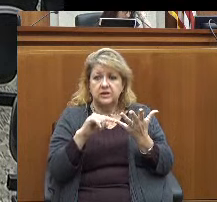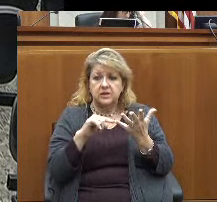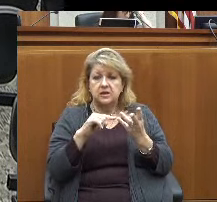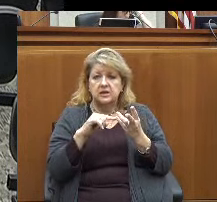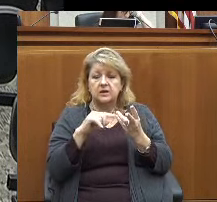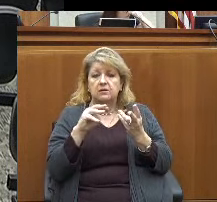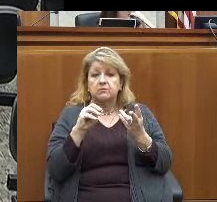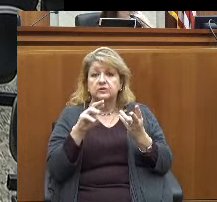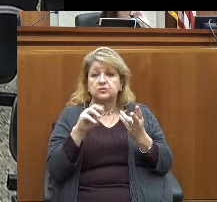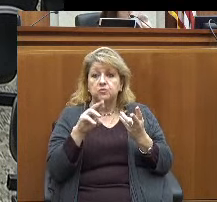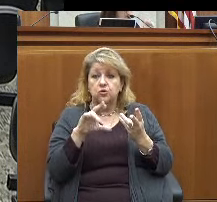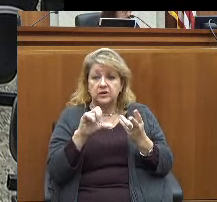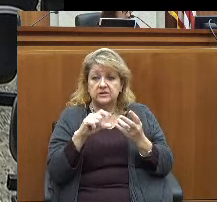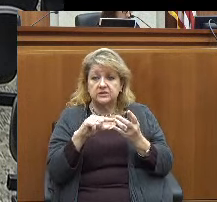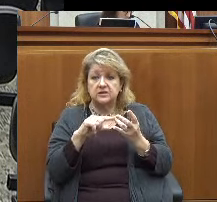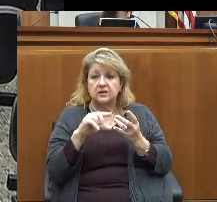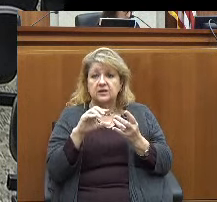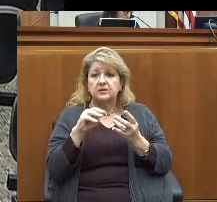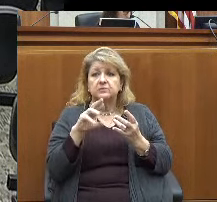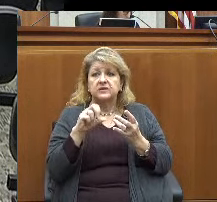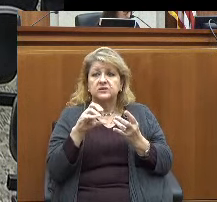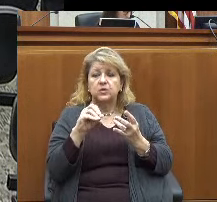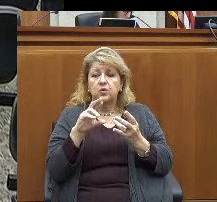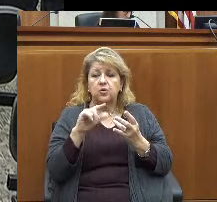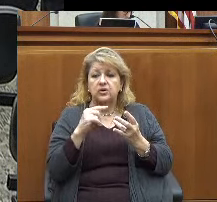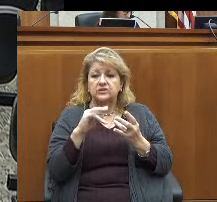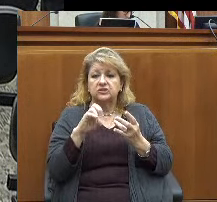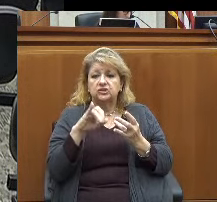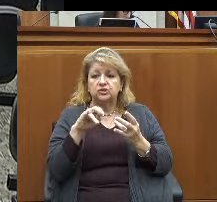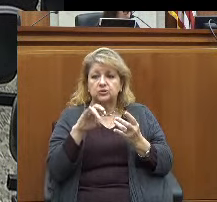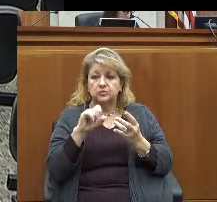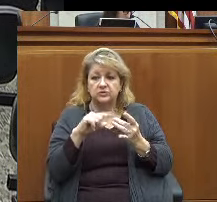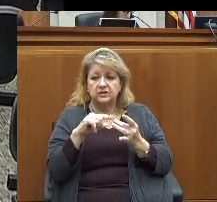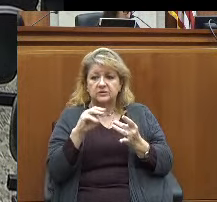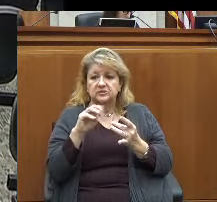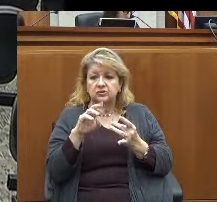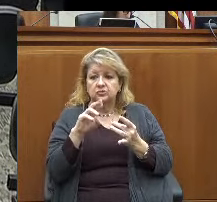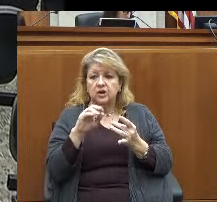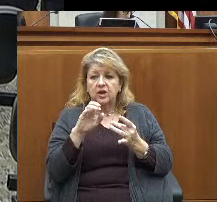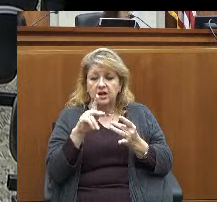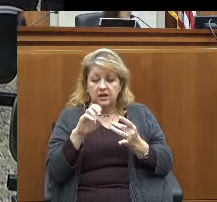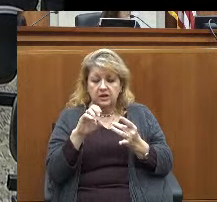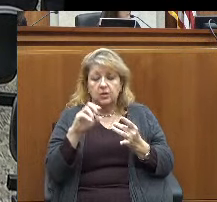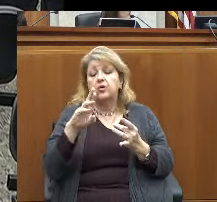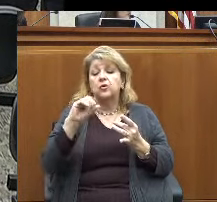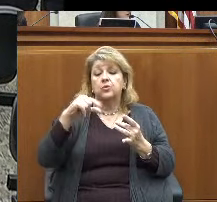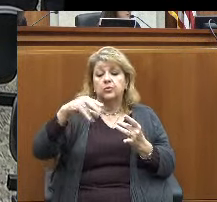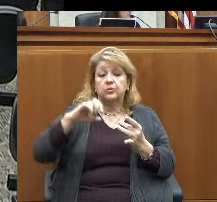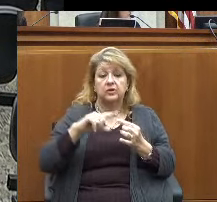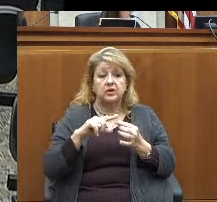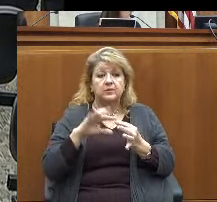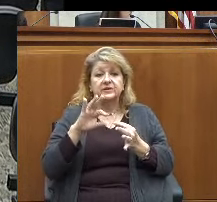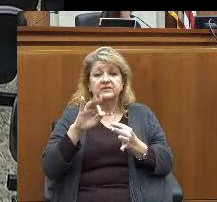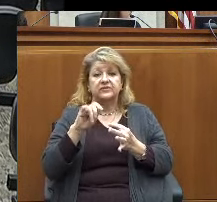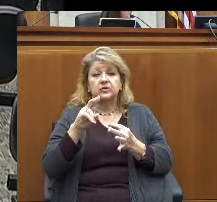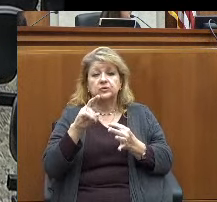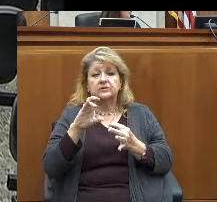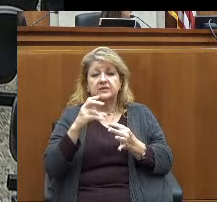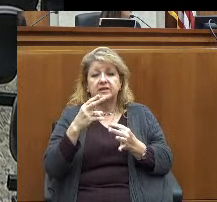Morris? Ms. Orange-Jones? Yes. Mr. Rock? Ms. Boucher? Ms.